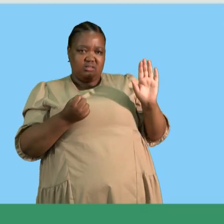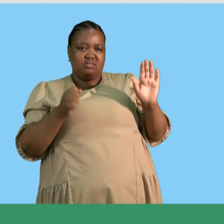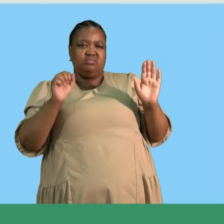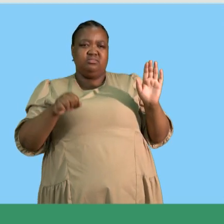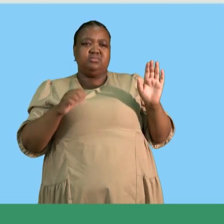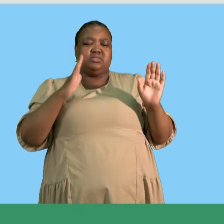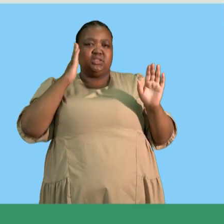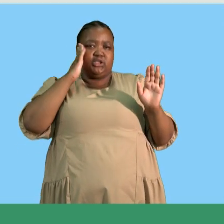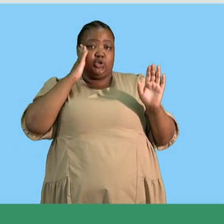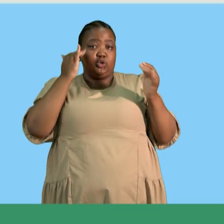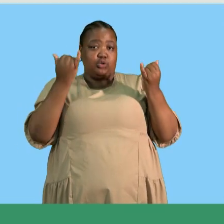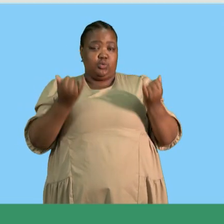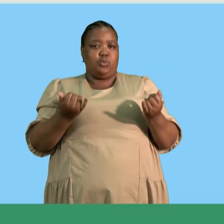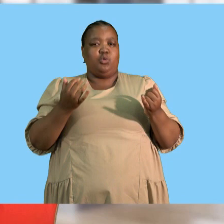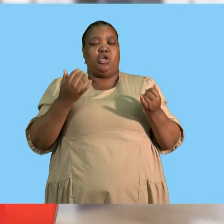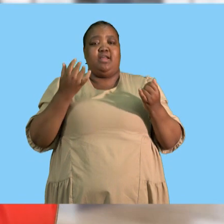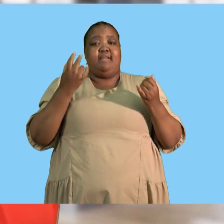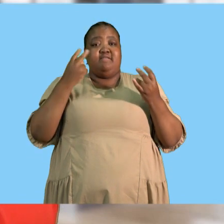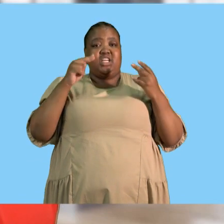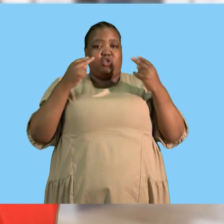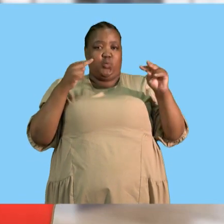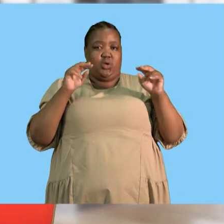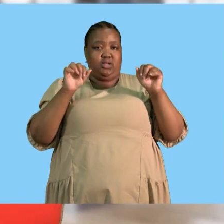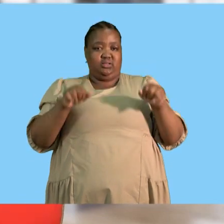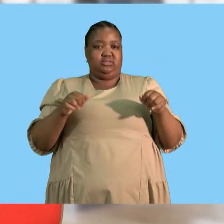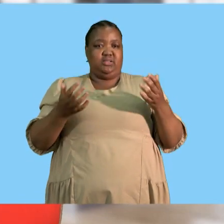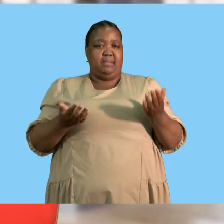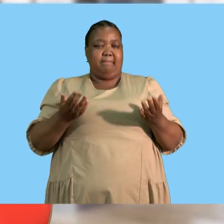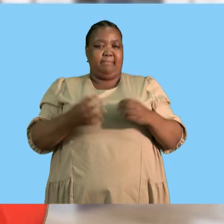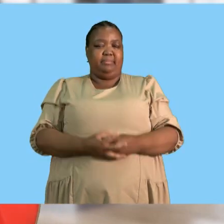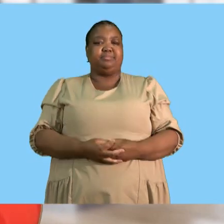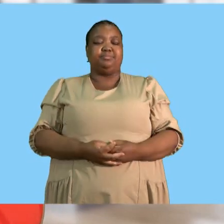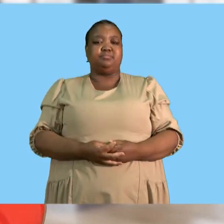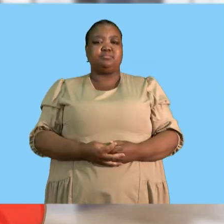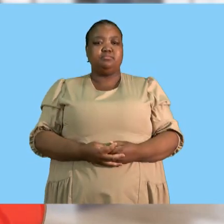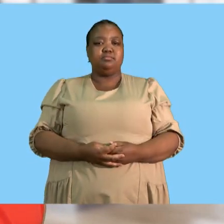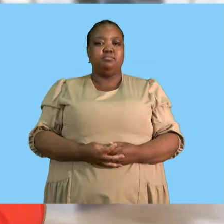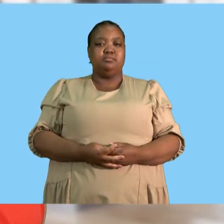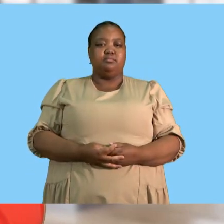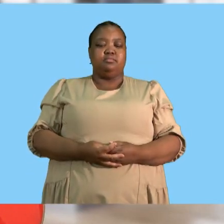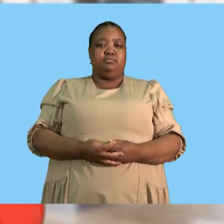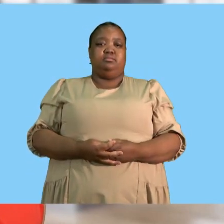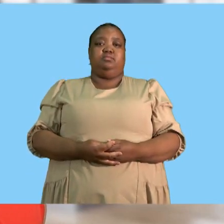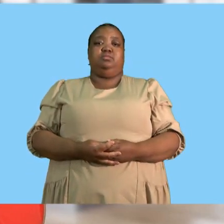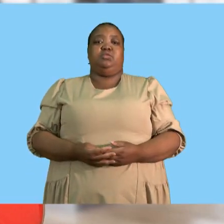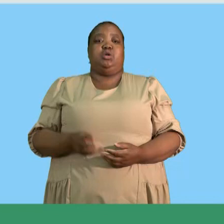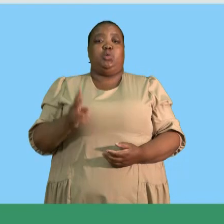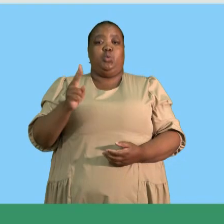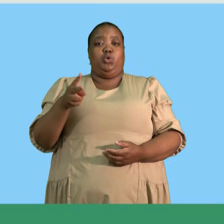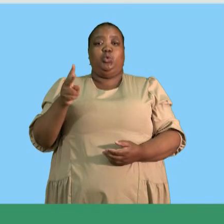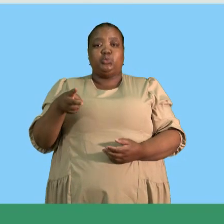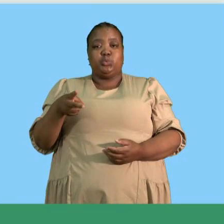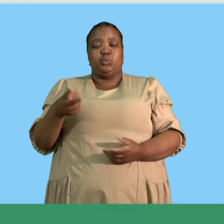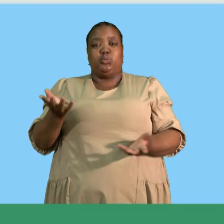oh, this visual aid might be a smartboard. Then you may also